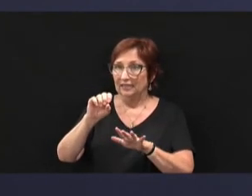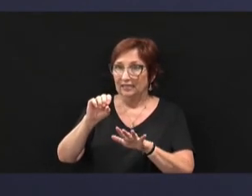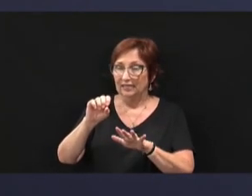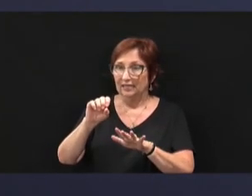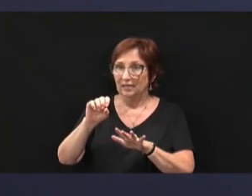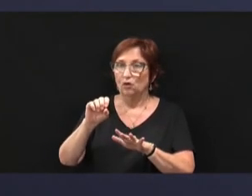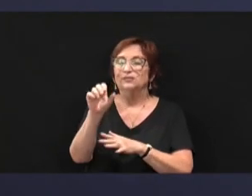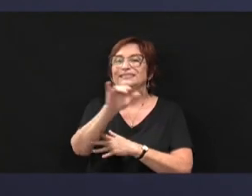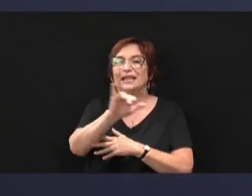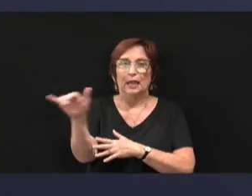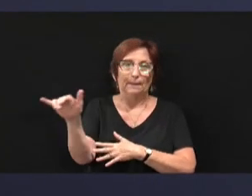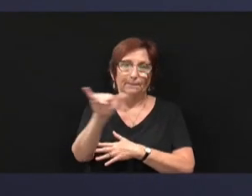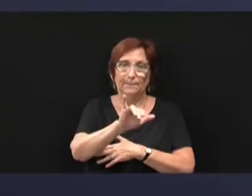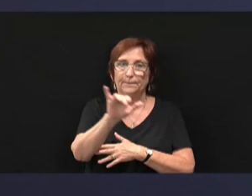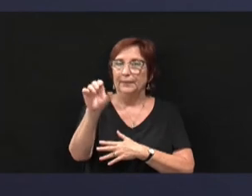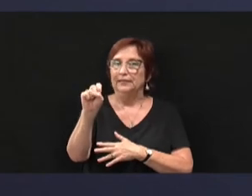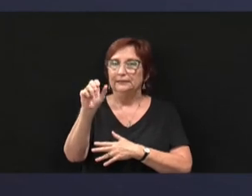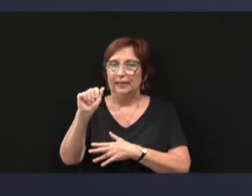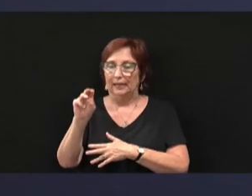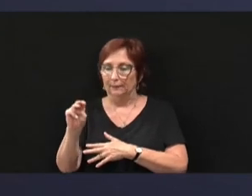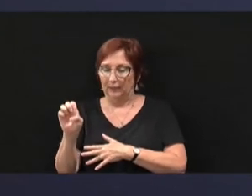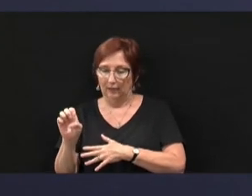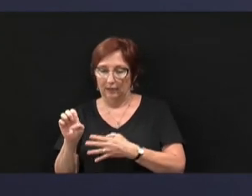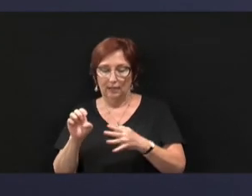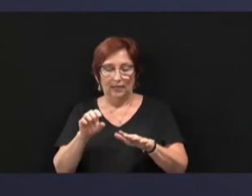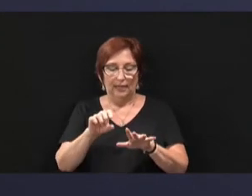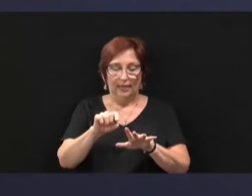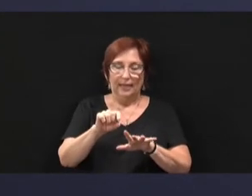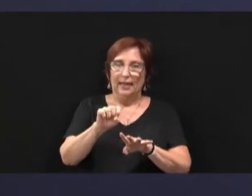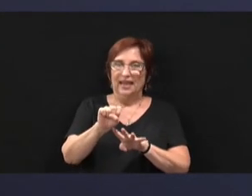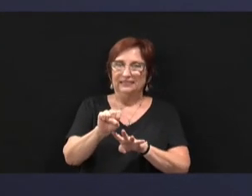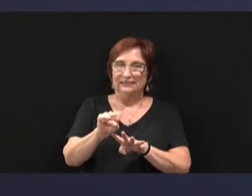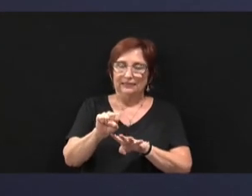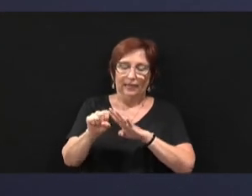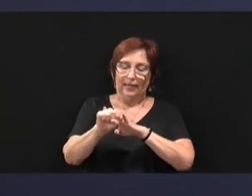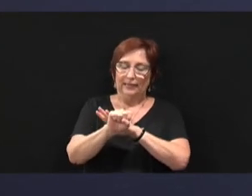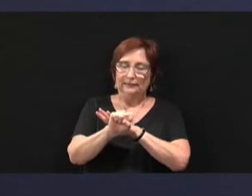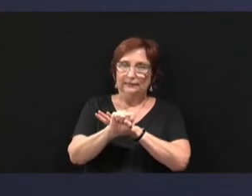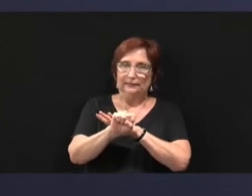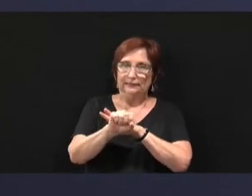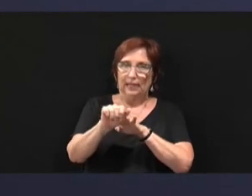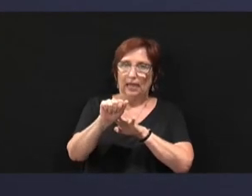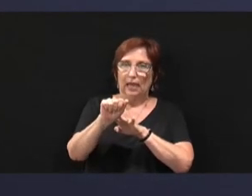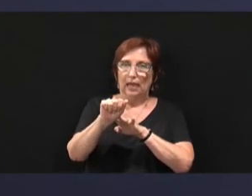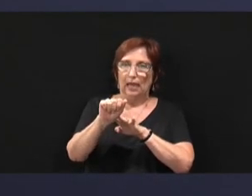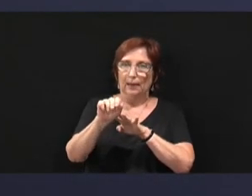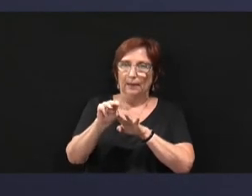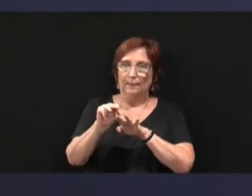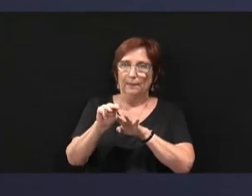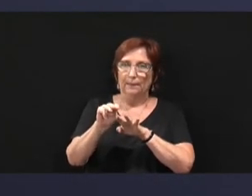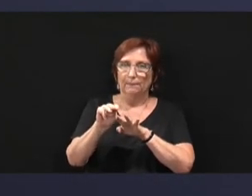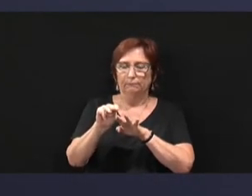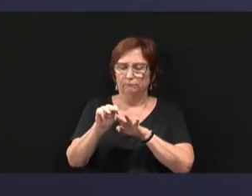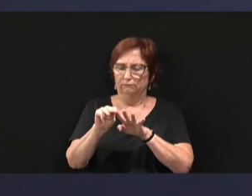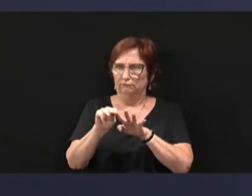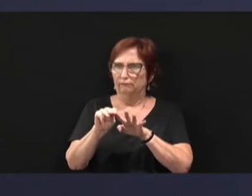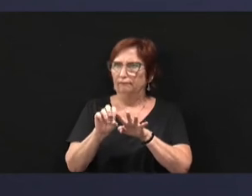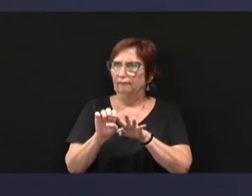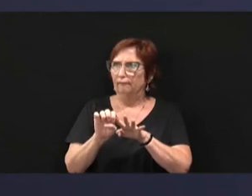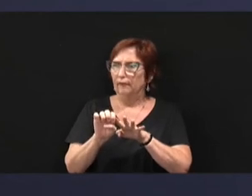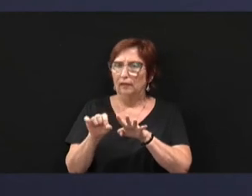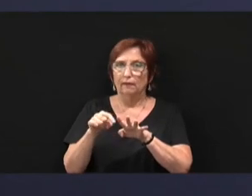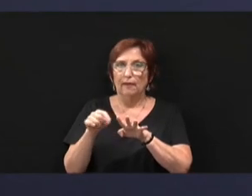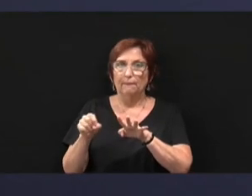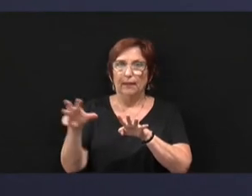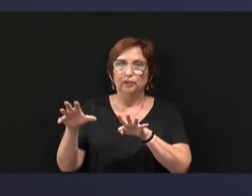s-a-m. And then you would say, what's that second sound? It's A. Wonder why it's an A. Oh, there's a magic E. Okay. And so that